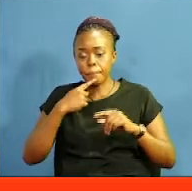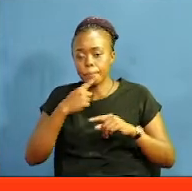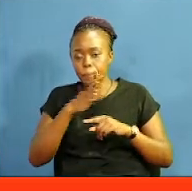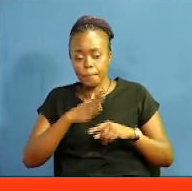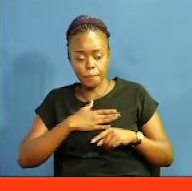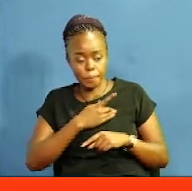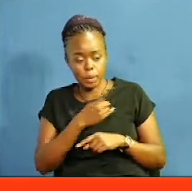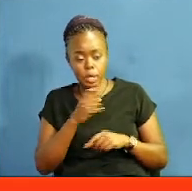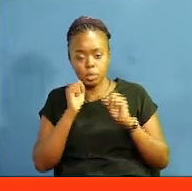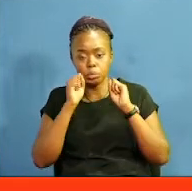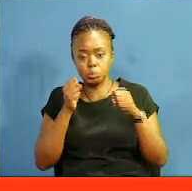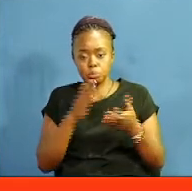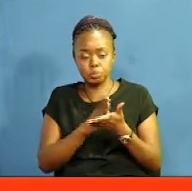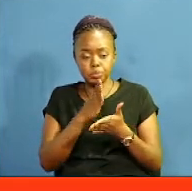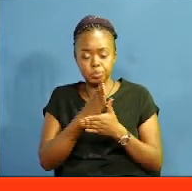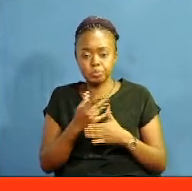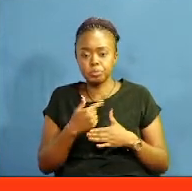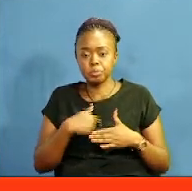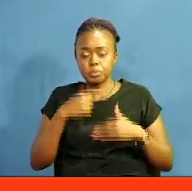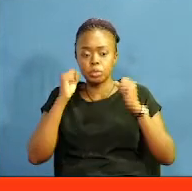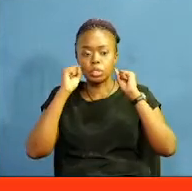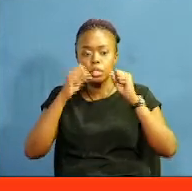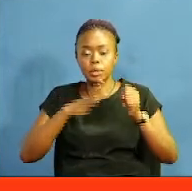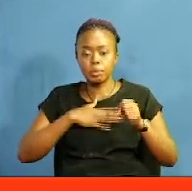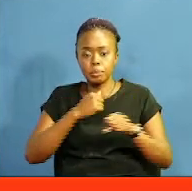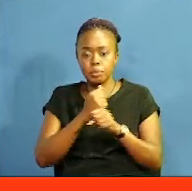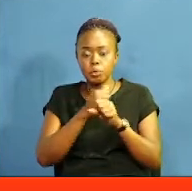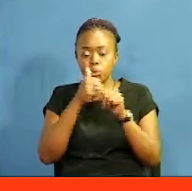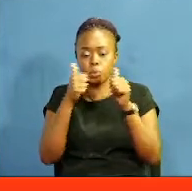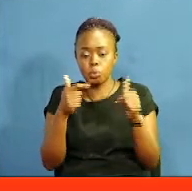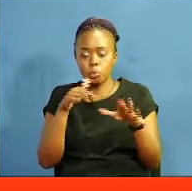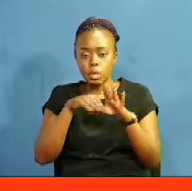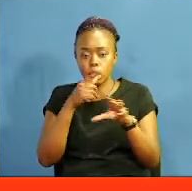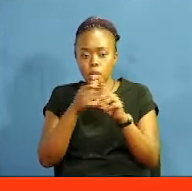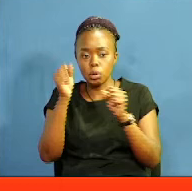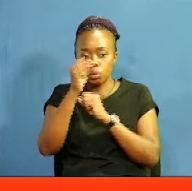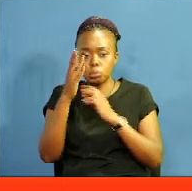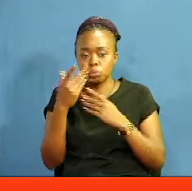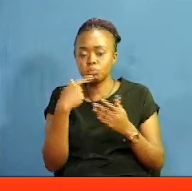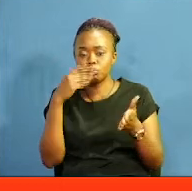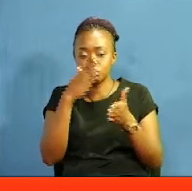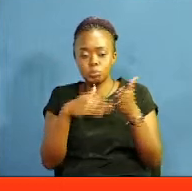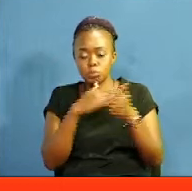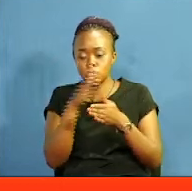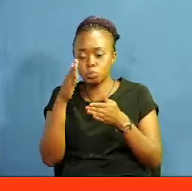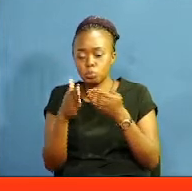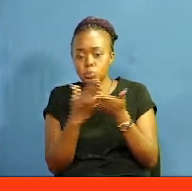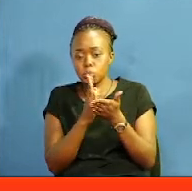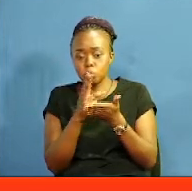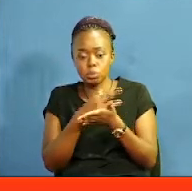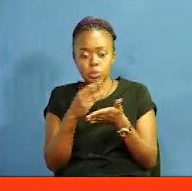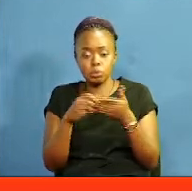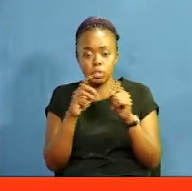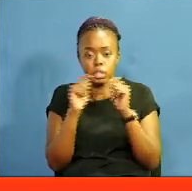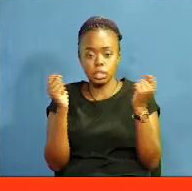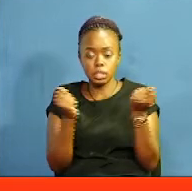this position, I'm sure I'll execute my duties well in terms of campaign. So whatever they are doing, some of them